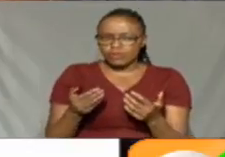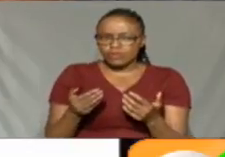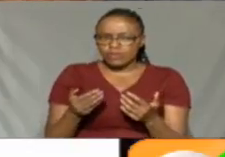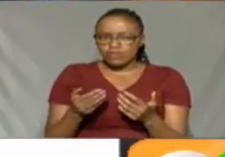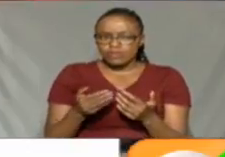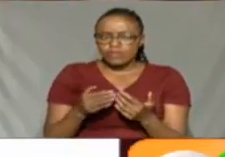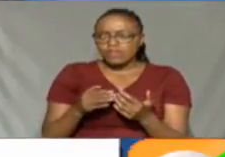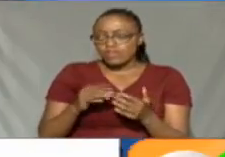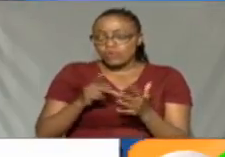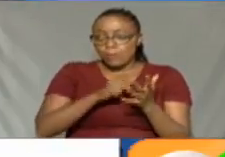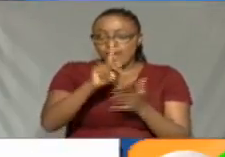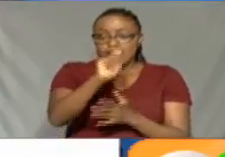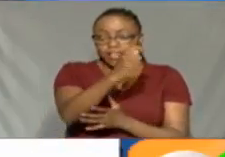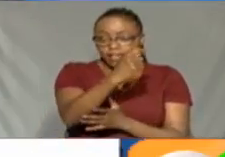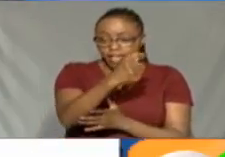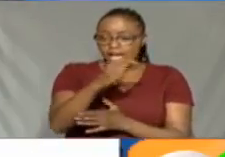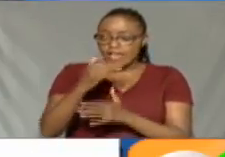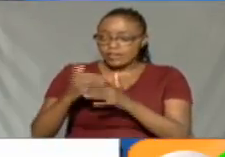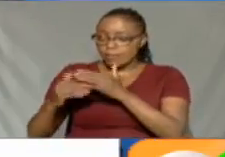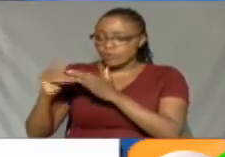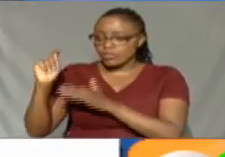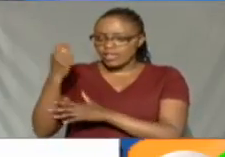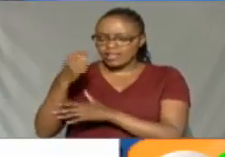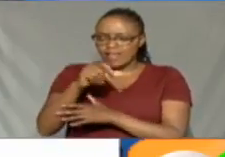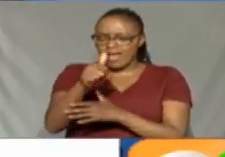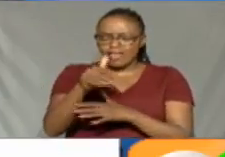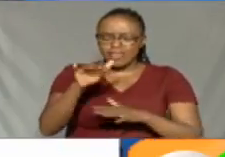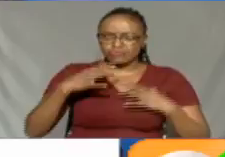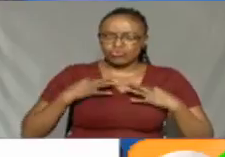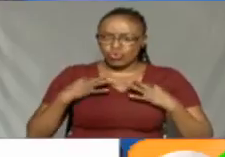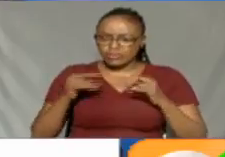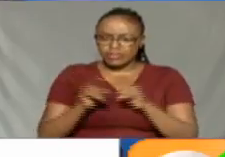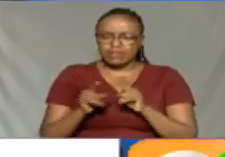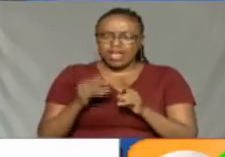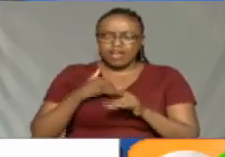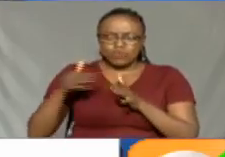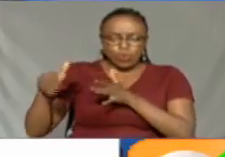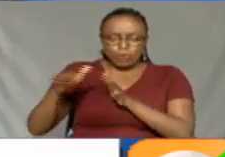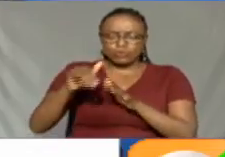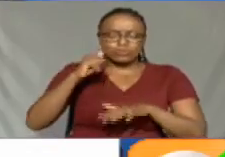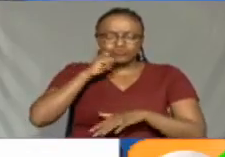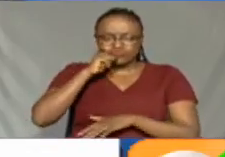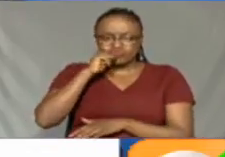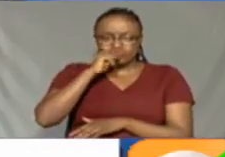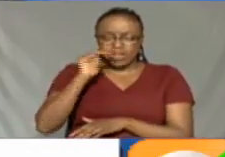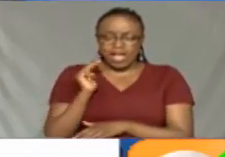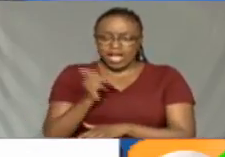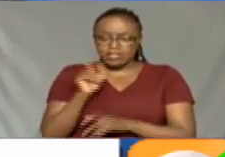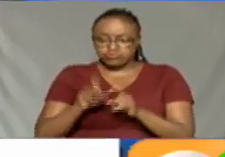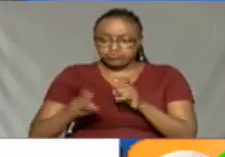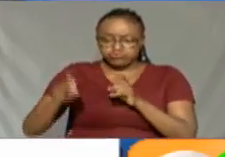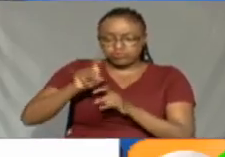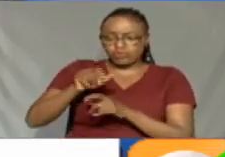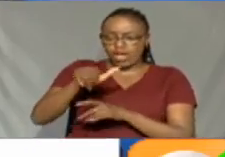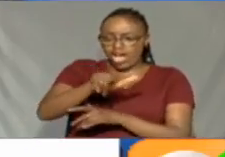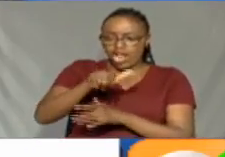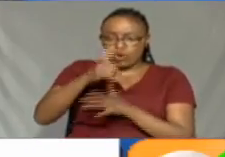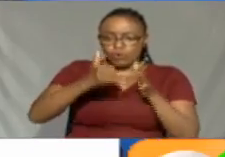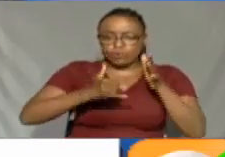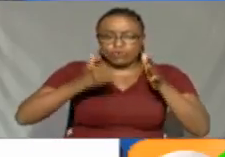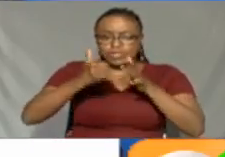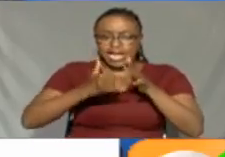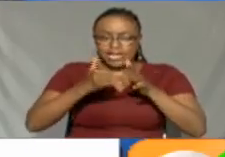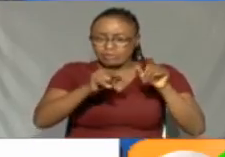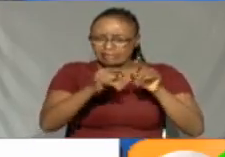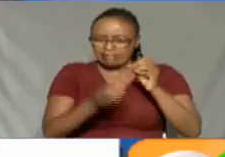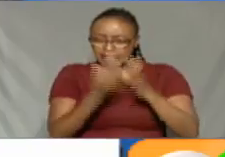Buy Kenya, Build Kenya, textiles and others. This gives us a very, very good opportunity for us to increase our local production. And